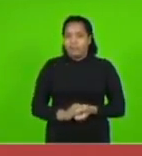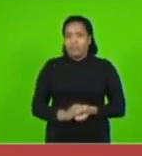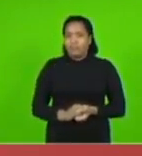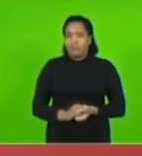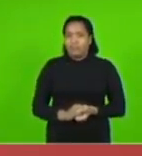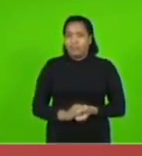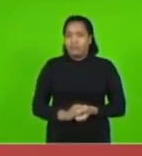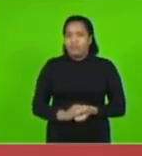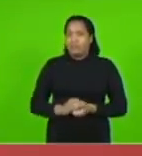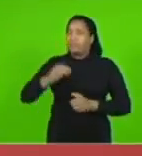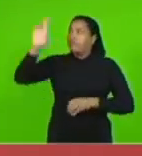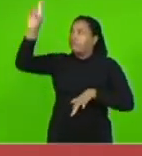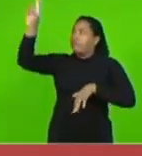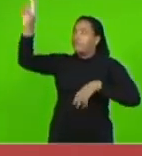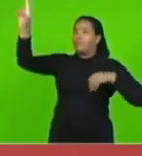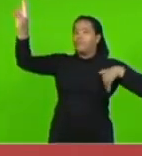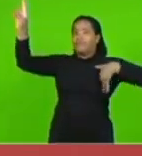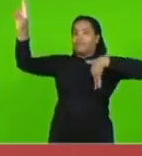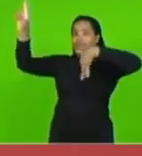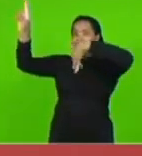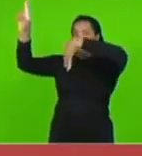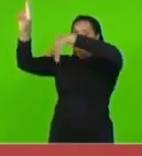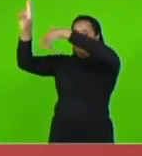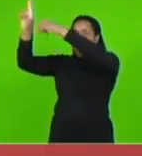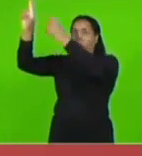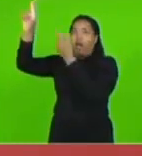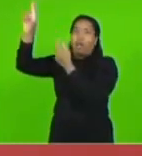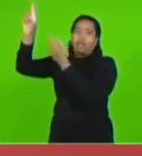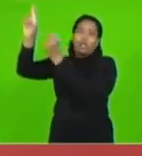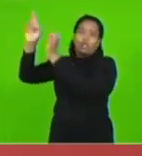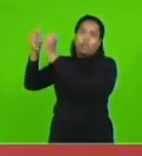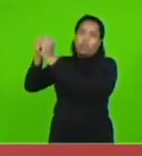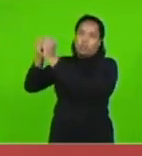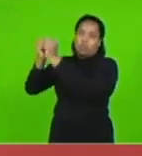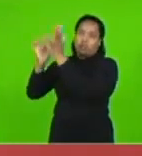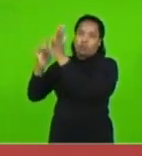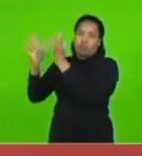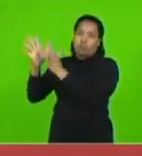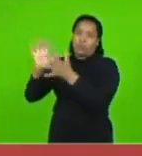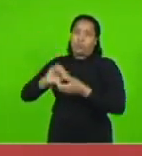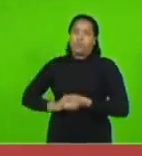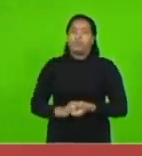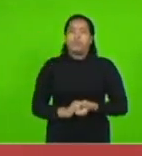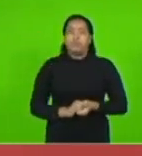So we're going to meet with Jesus, and we are going to forever be with him.